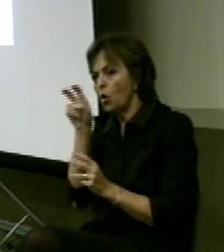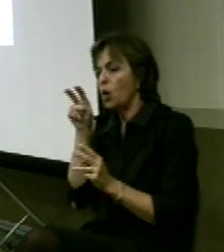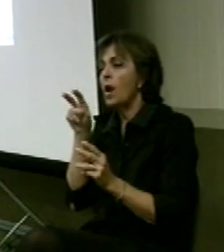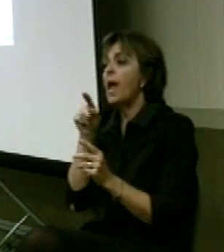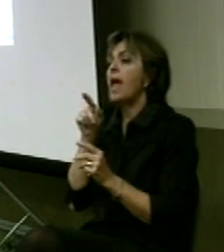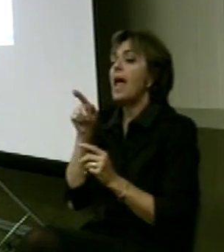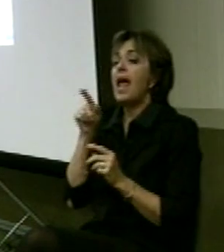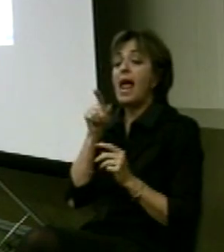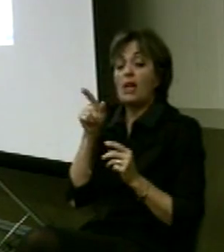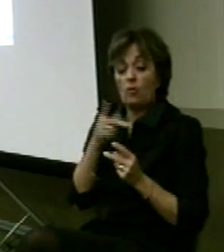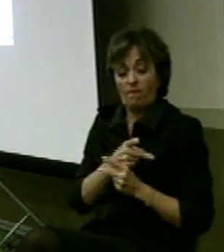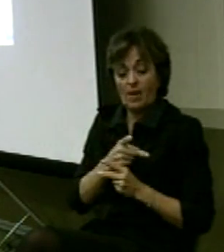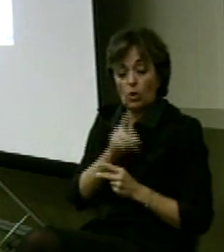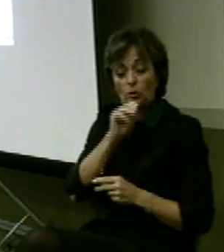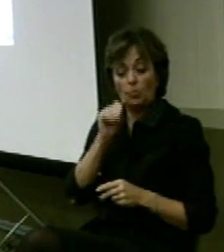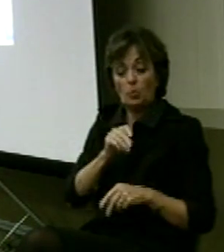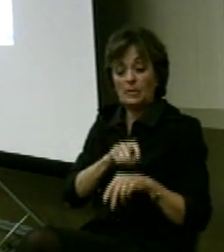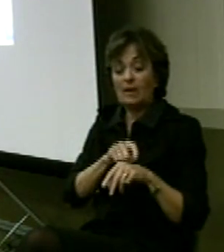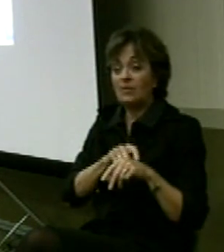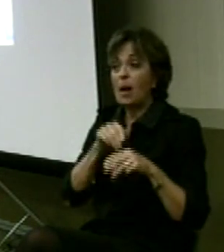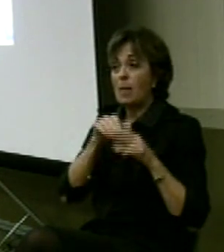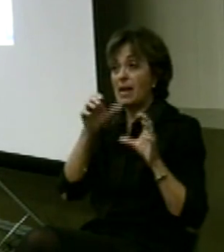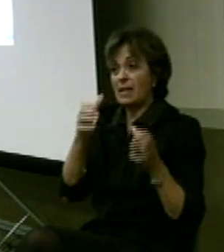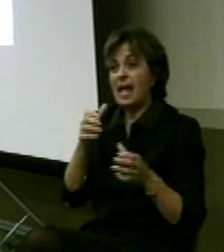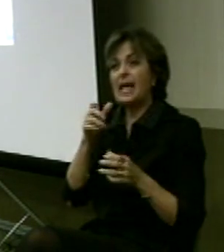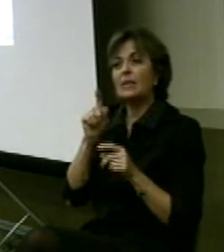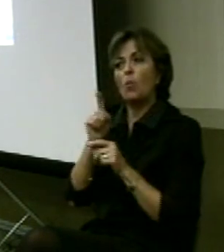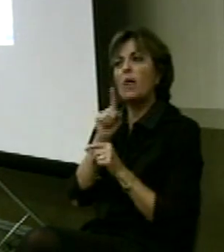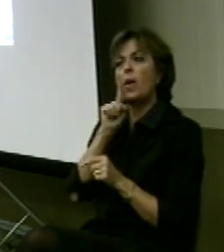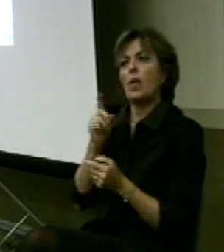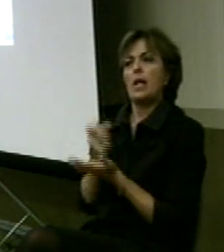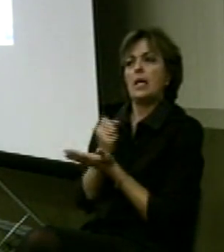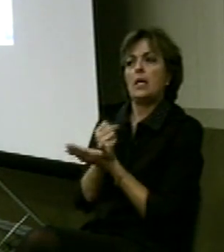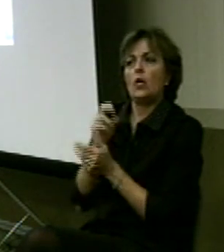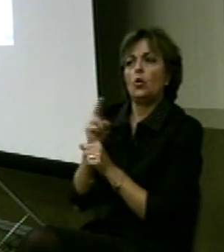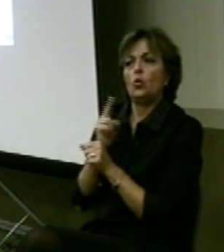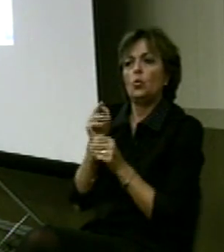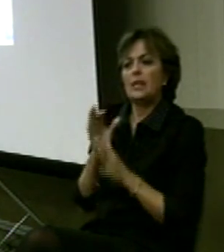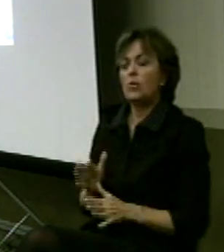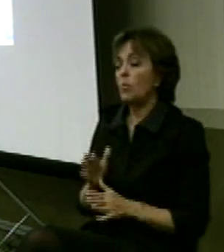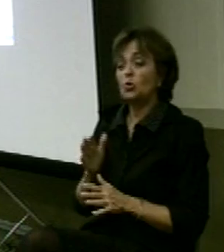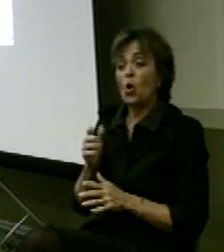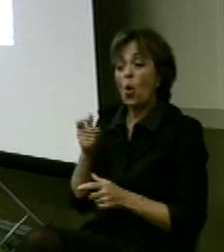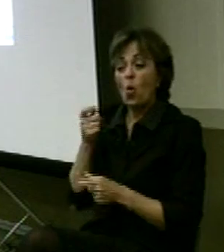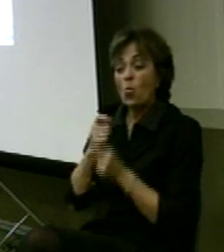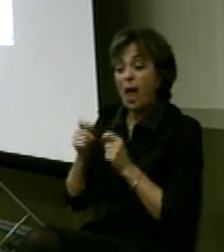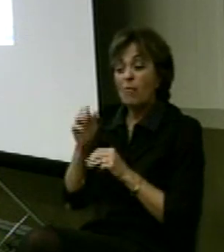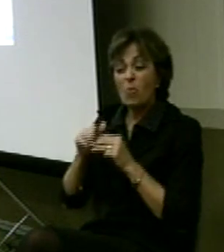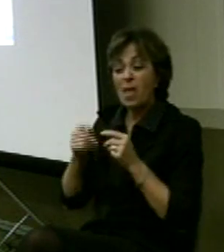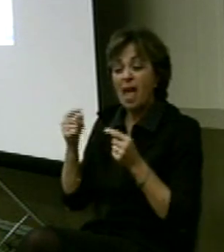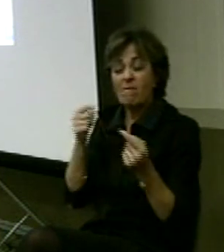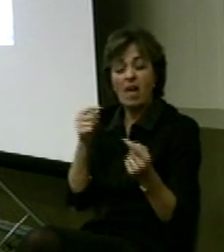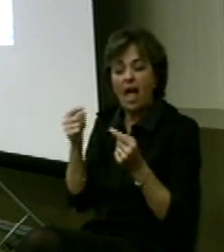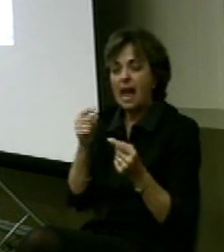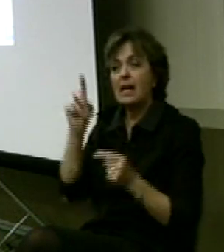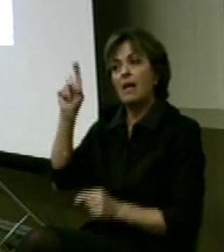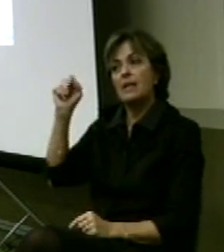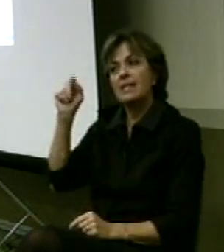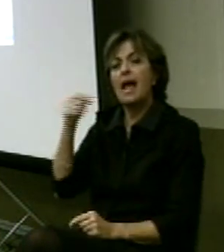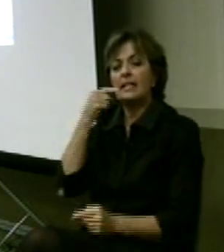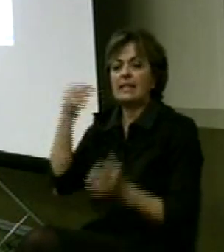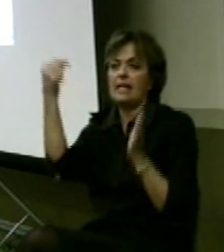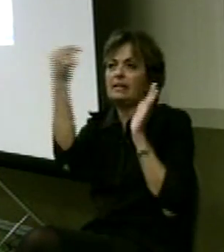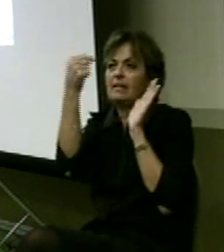of time in that class that they use the interpreter. So instead of getting into the fight about it, the